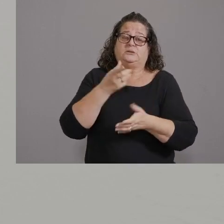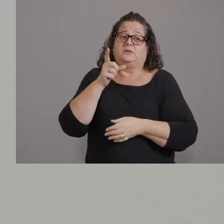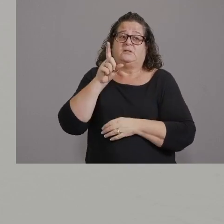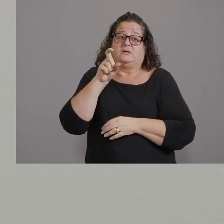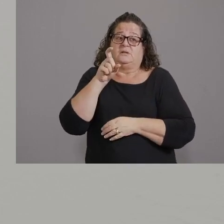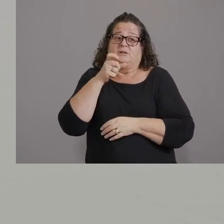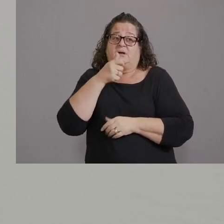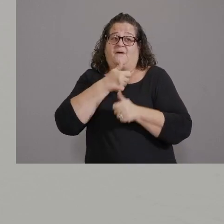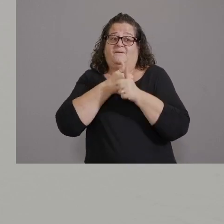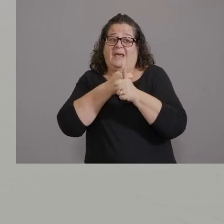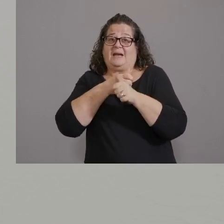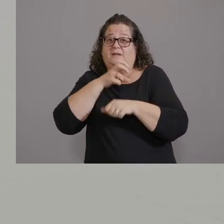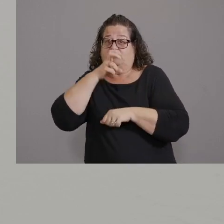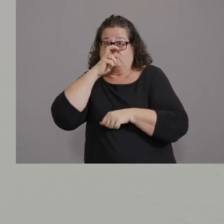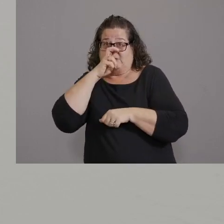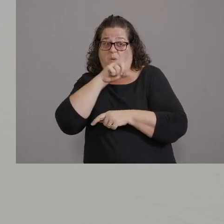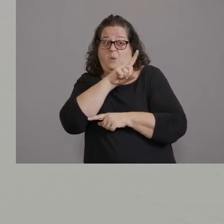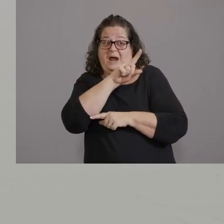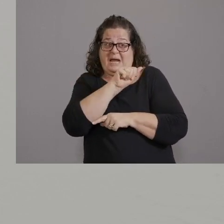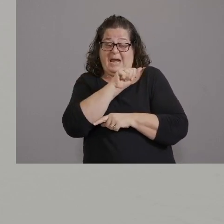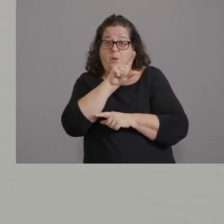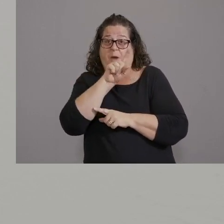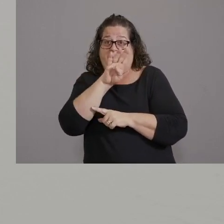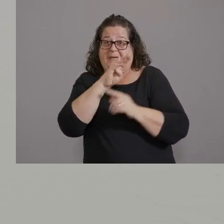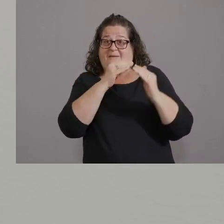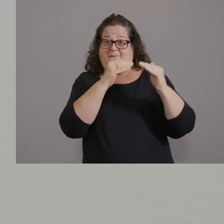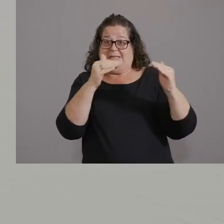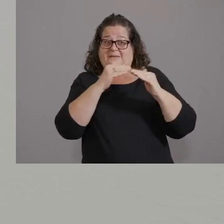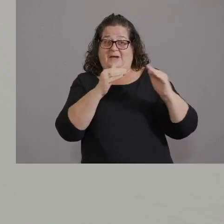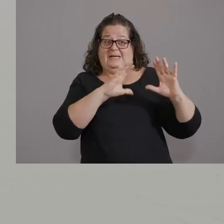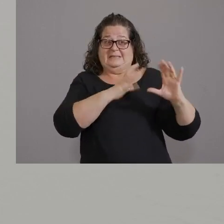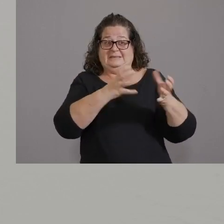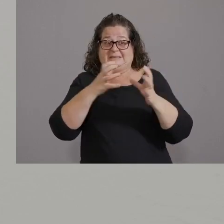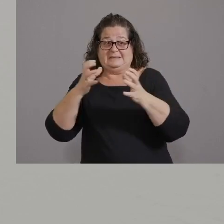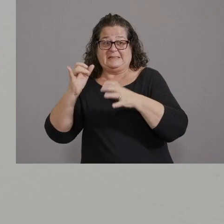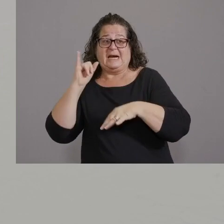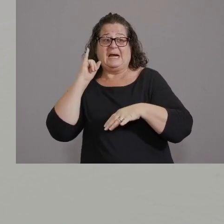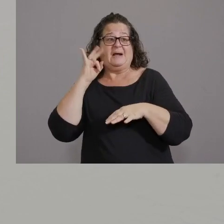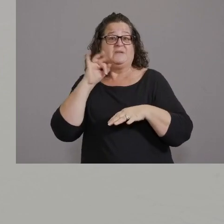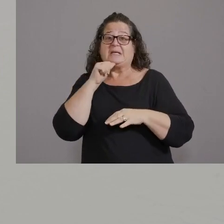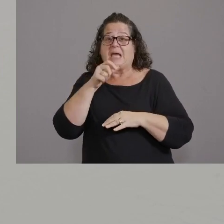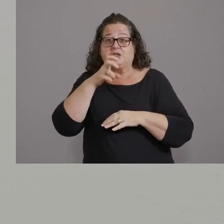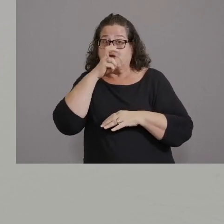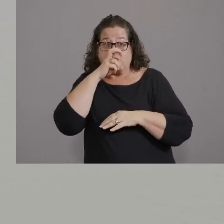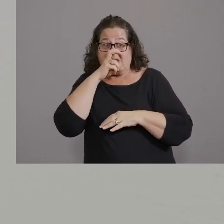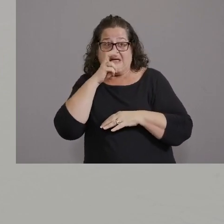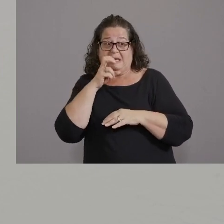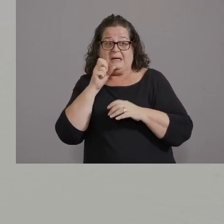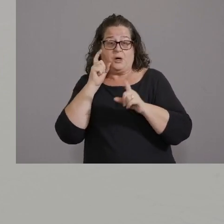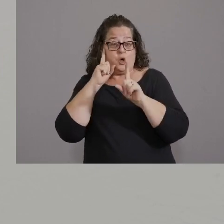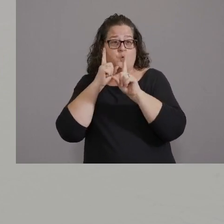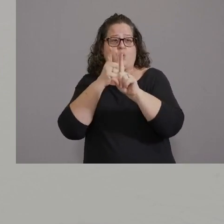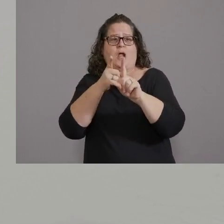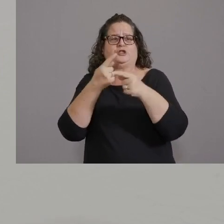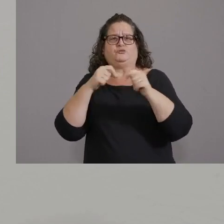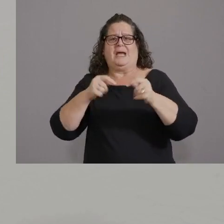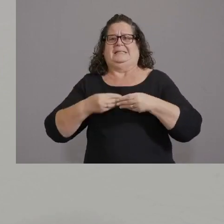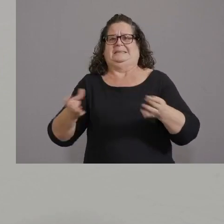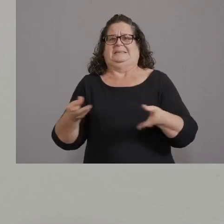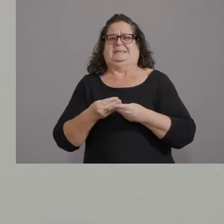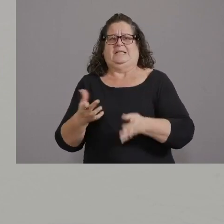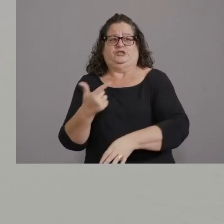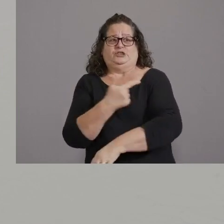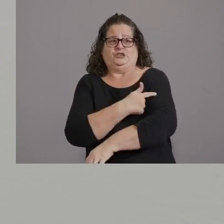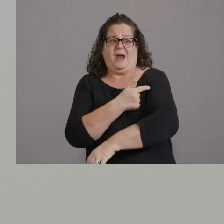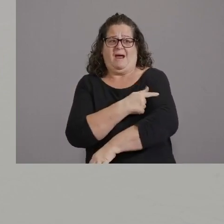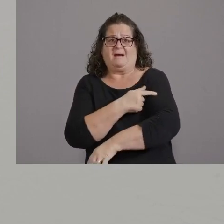Or if we're not being strict, is the goal just to get as many shots out there as possible? but we're just not saying that. What have you heard? Well,